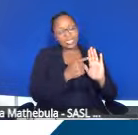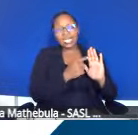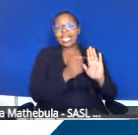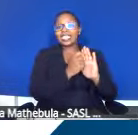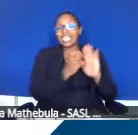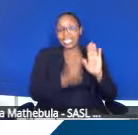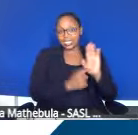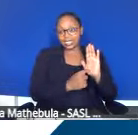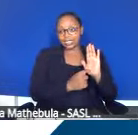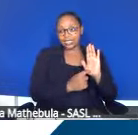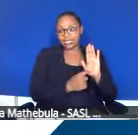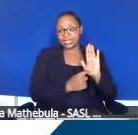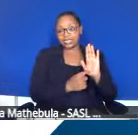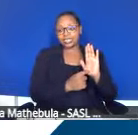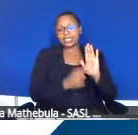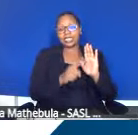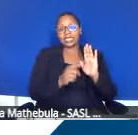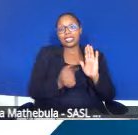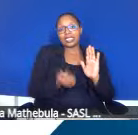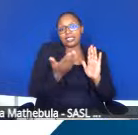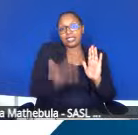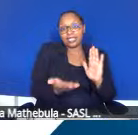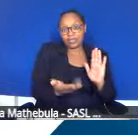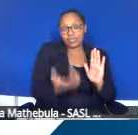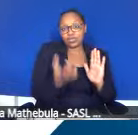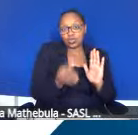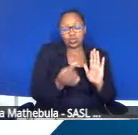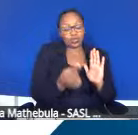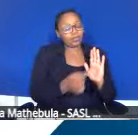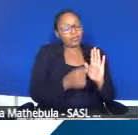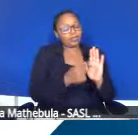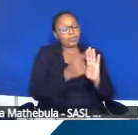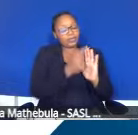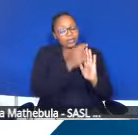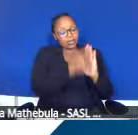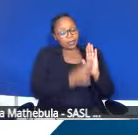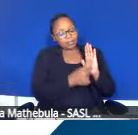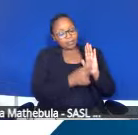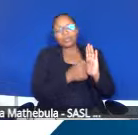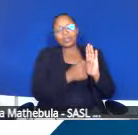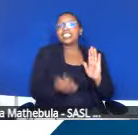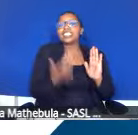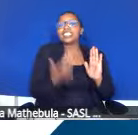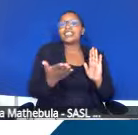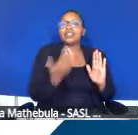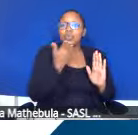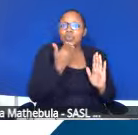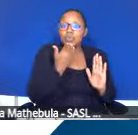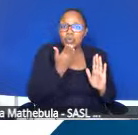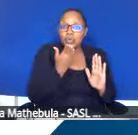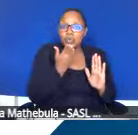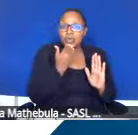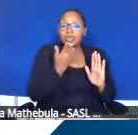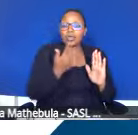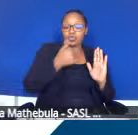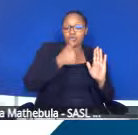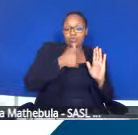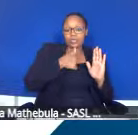rendered, to whom was the services rendered, was it rendered to myself or to my